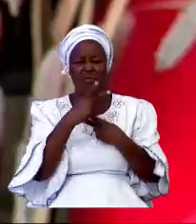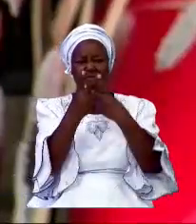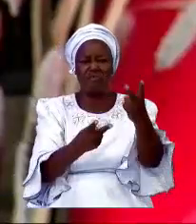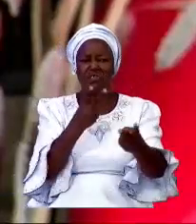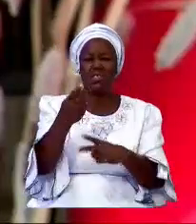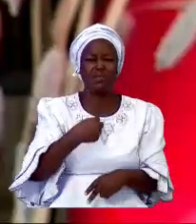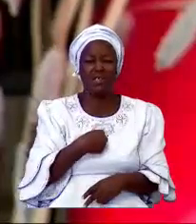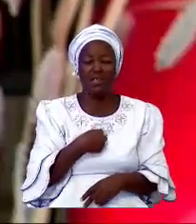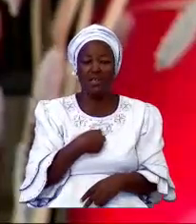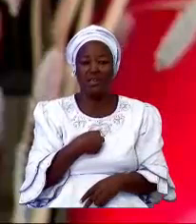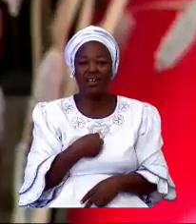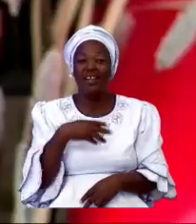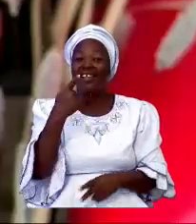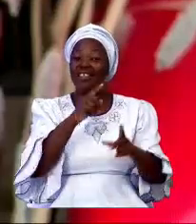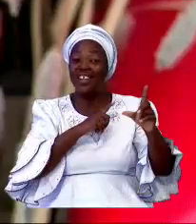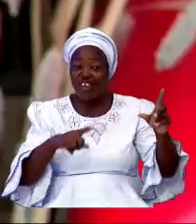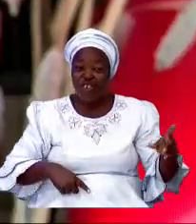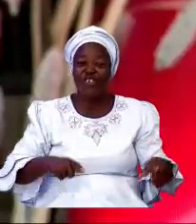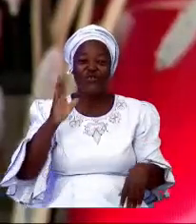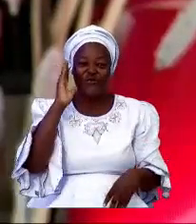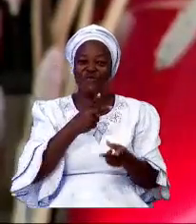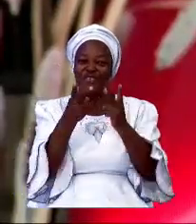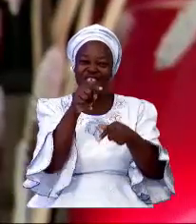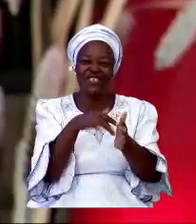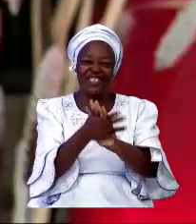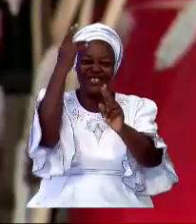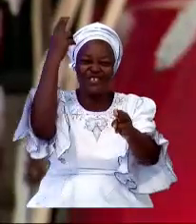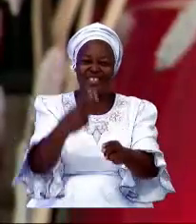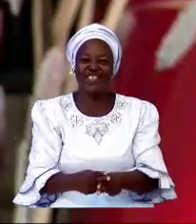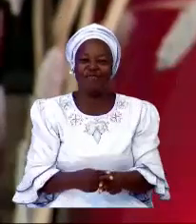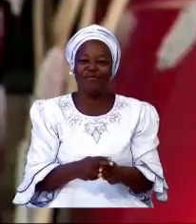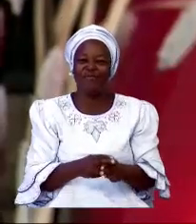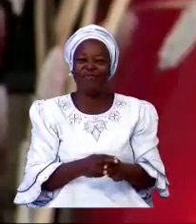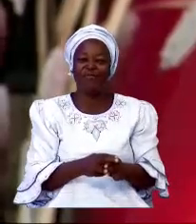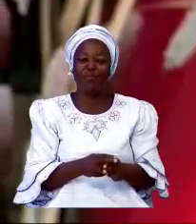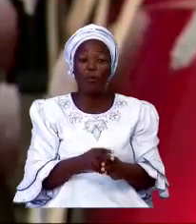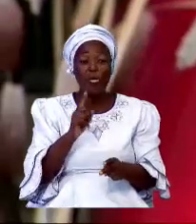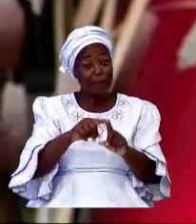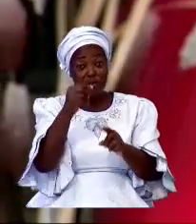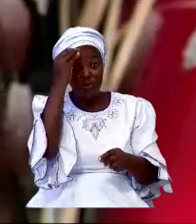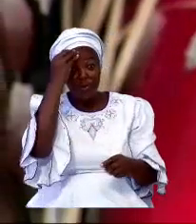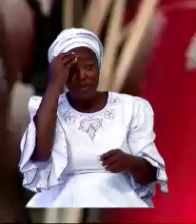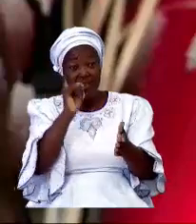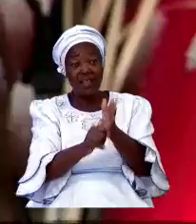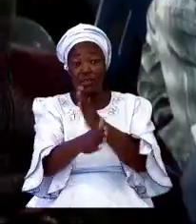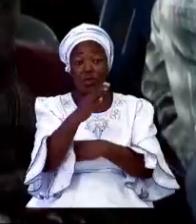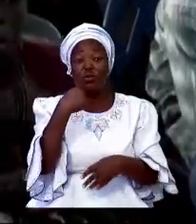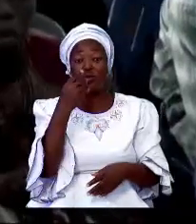They never see me. They never visit me. the Lord will visit you.